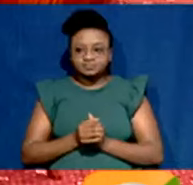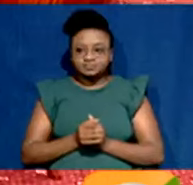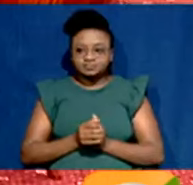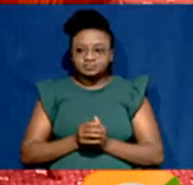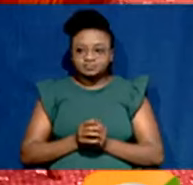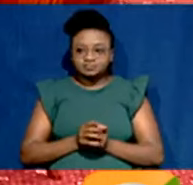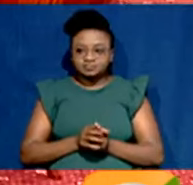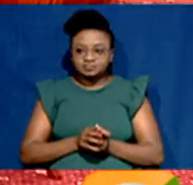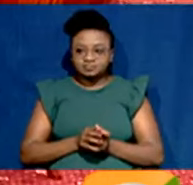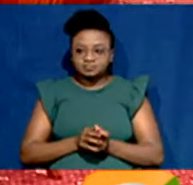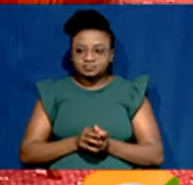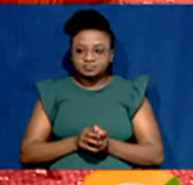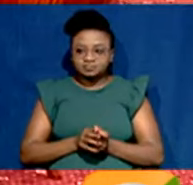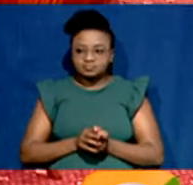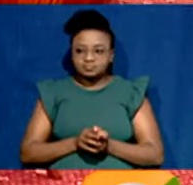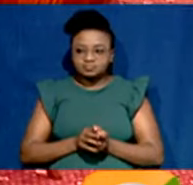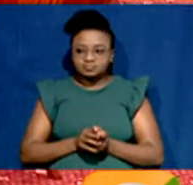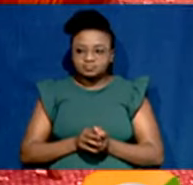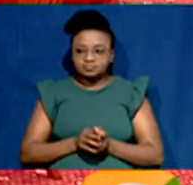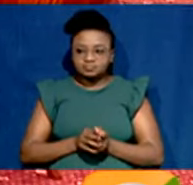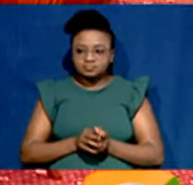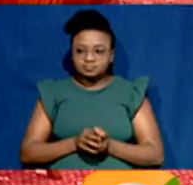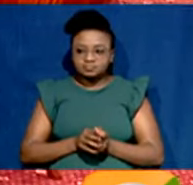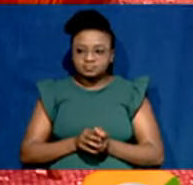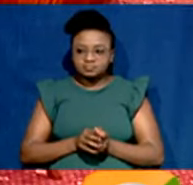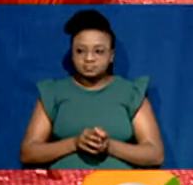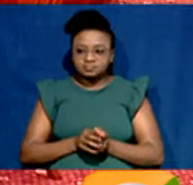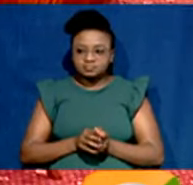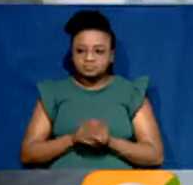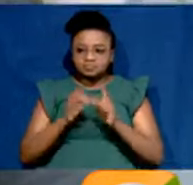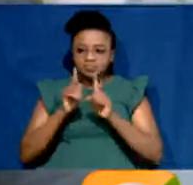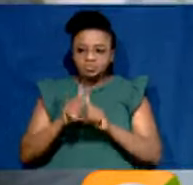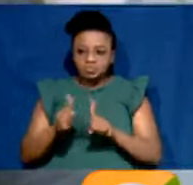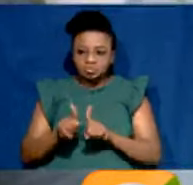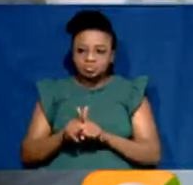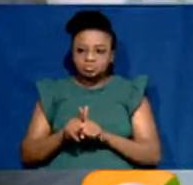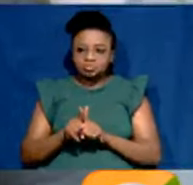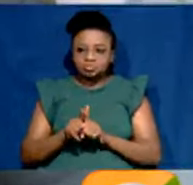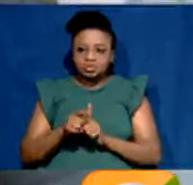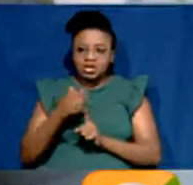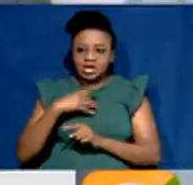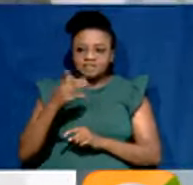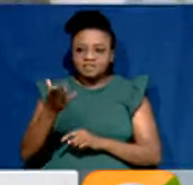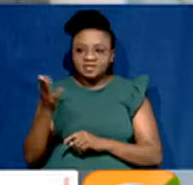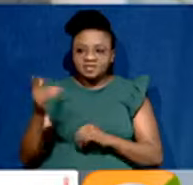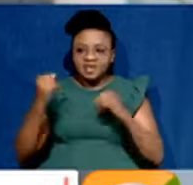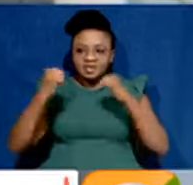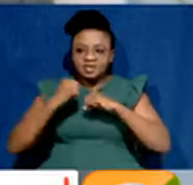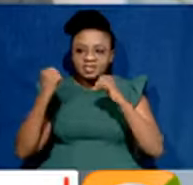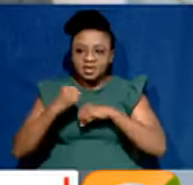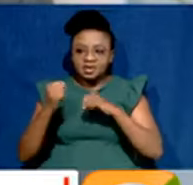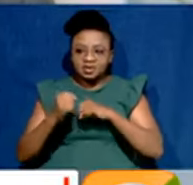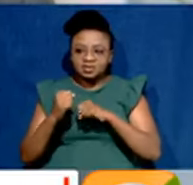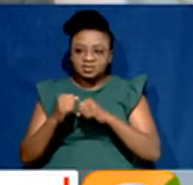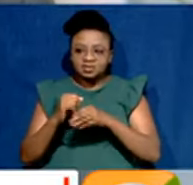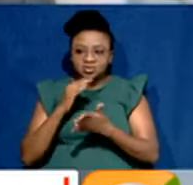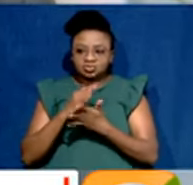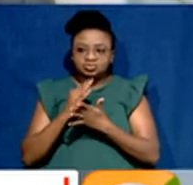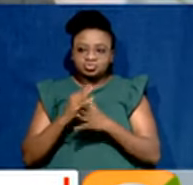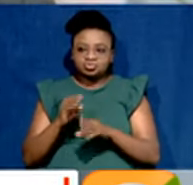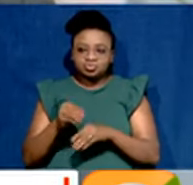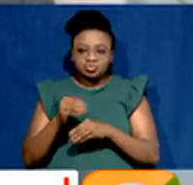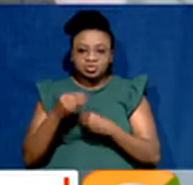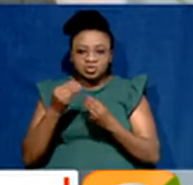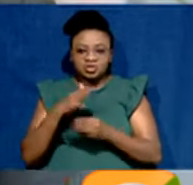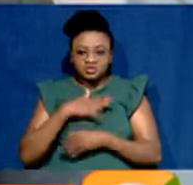On the other hand, maybe still on the government-to-government deals, is it giving us as a nation the desired